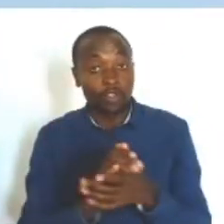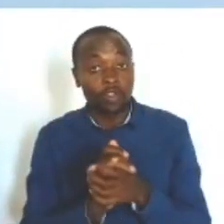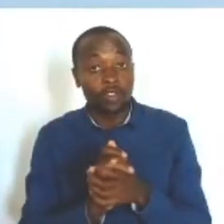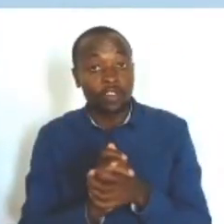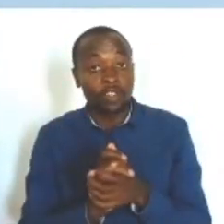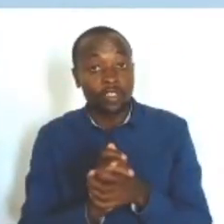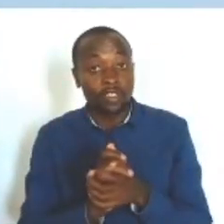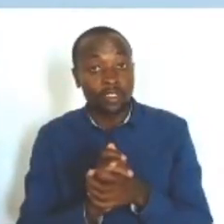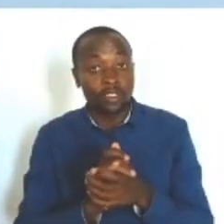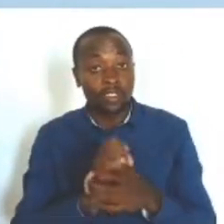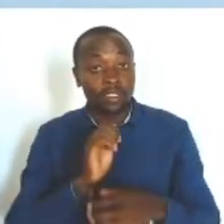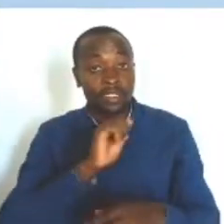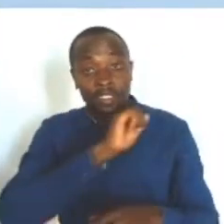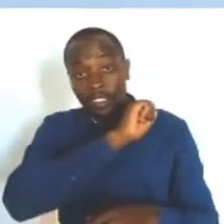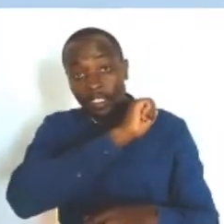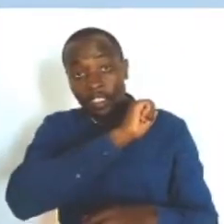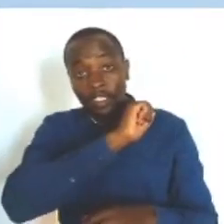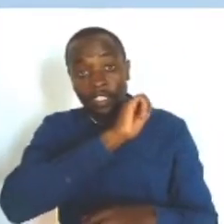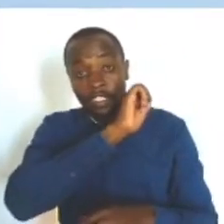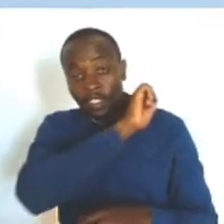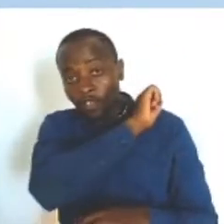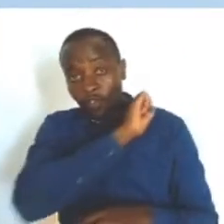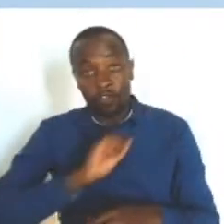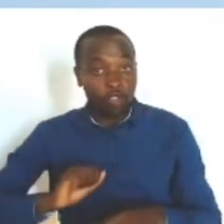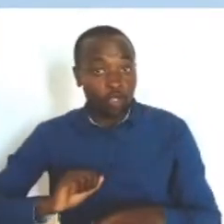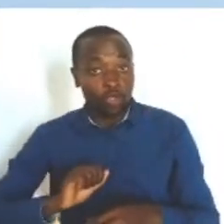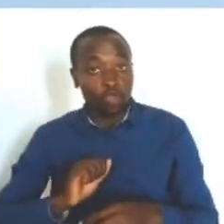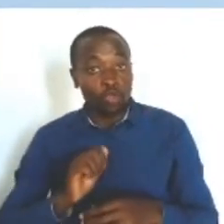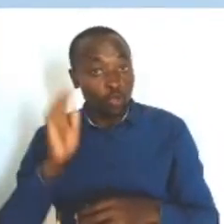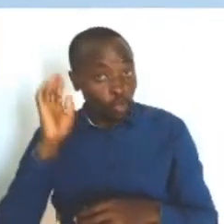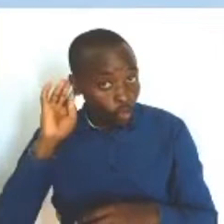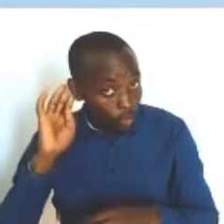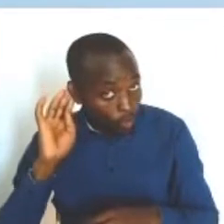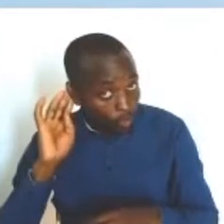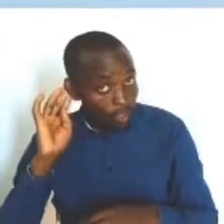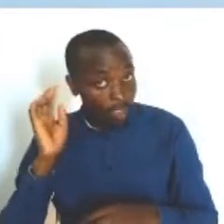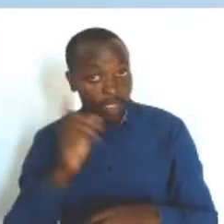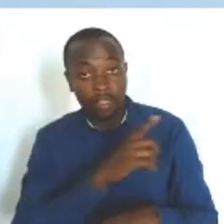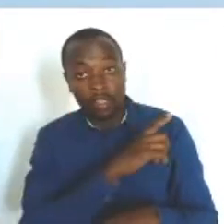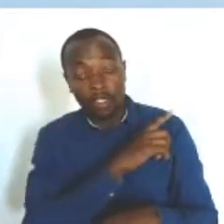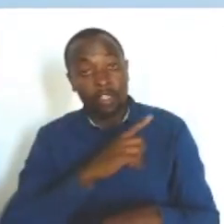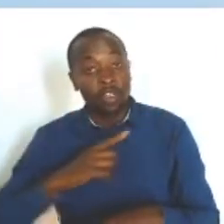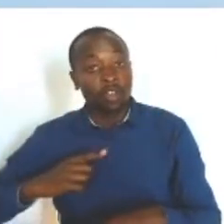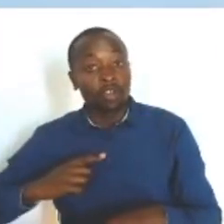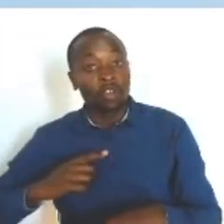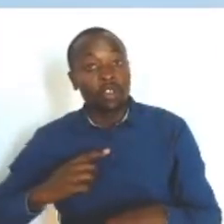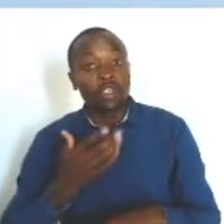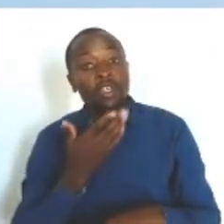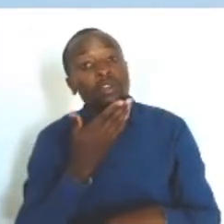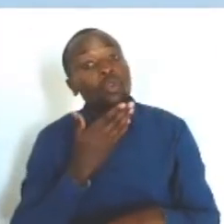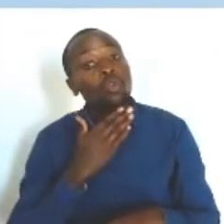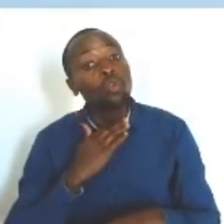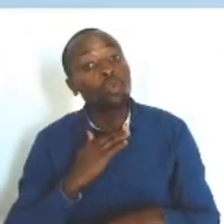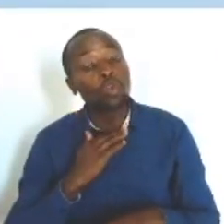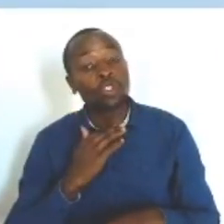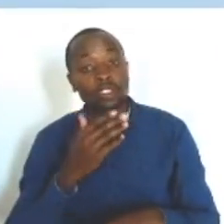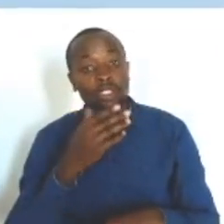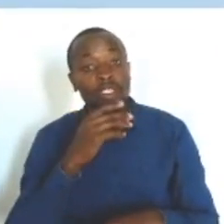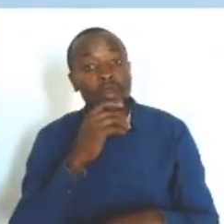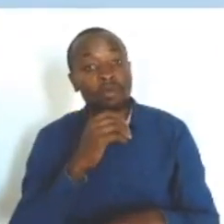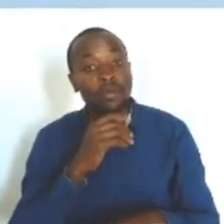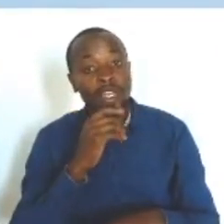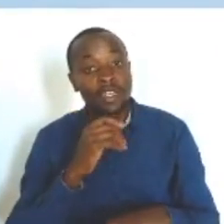has refused to obey the Lord, and he wants the man as the one who was